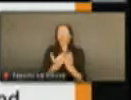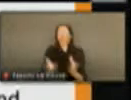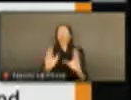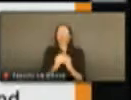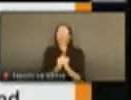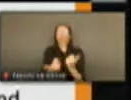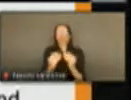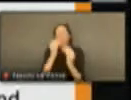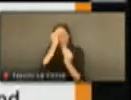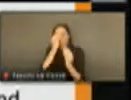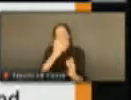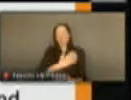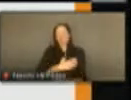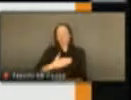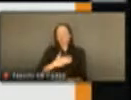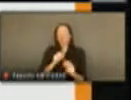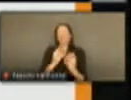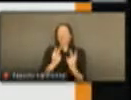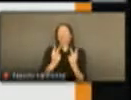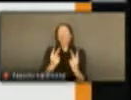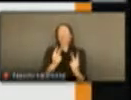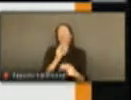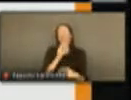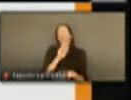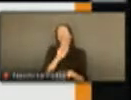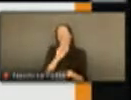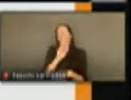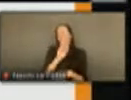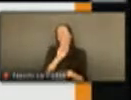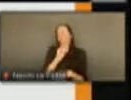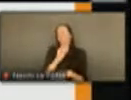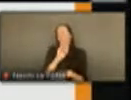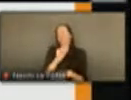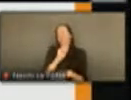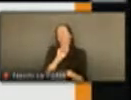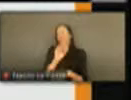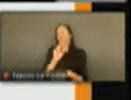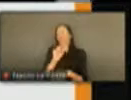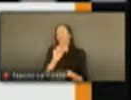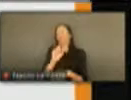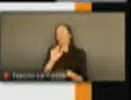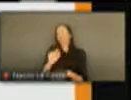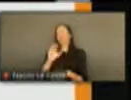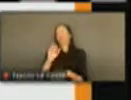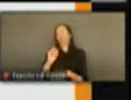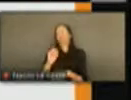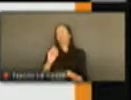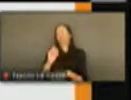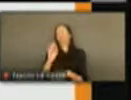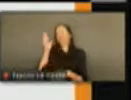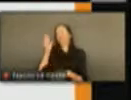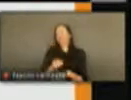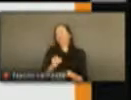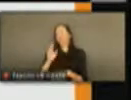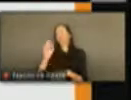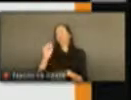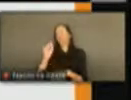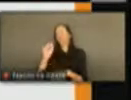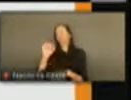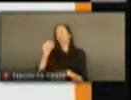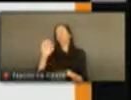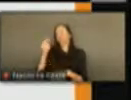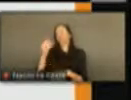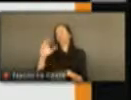miamidade.gov/strategic plan. When we begin to prepare the budget, the first thing we look at is how the current